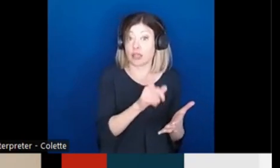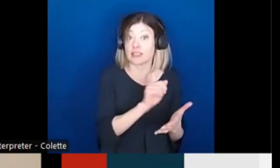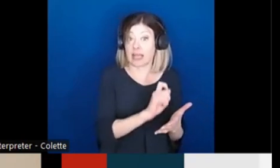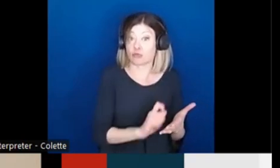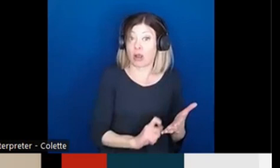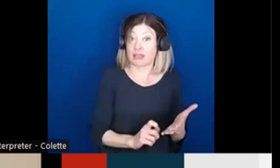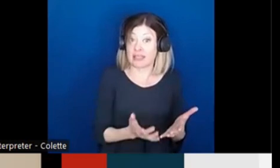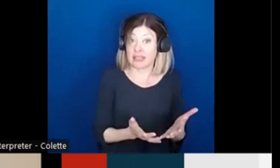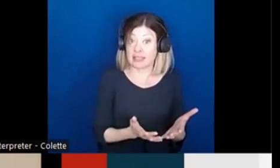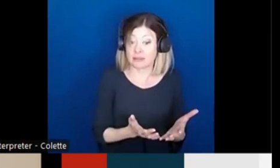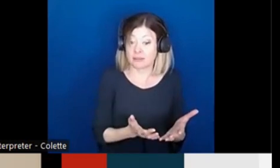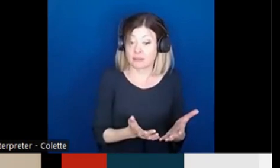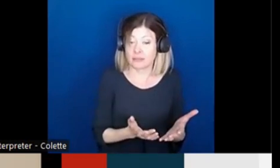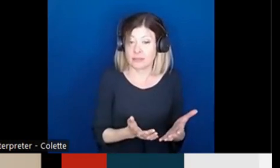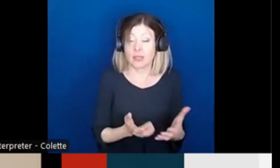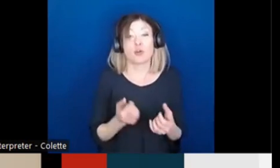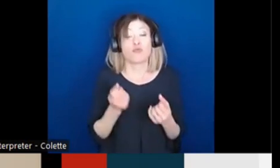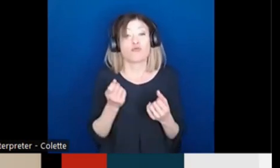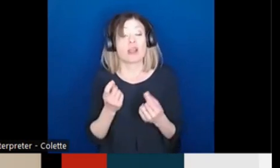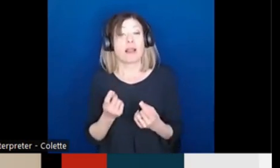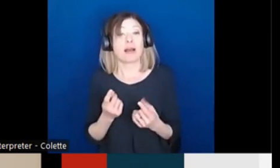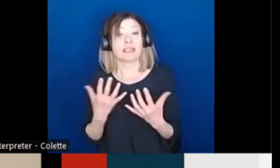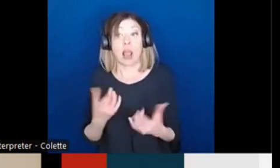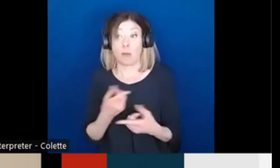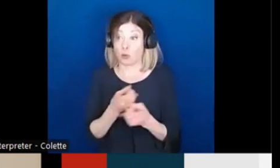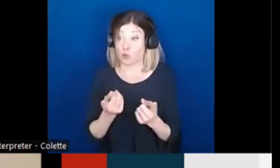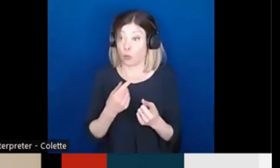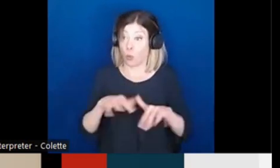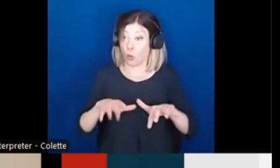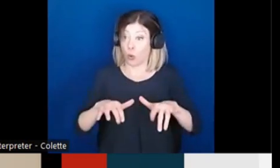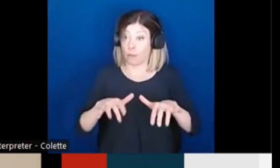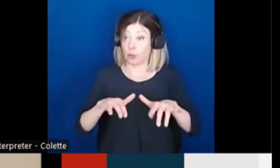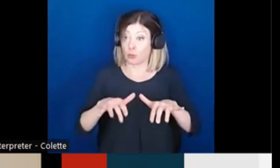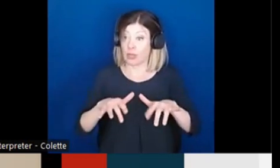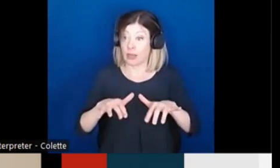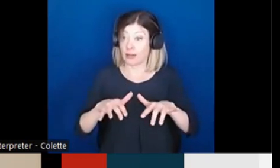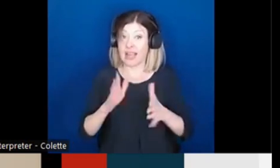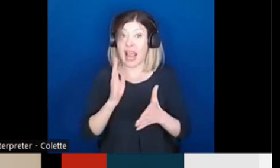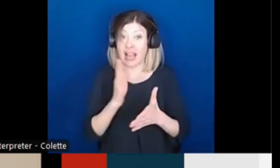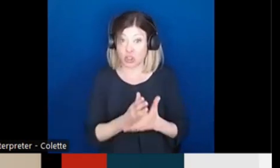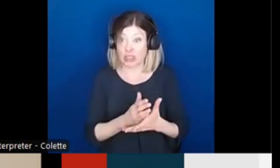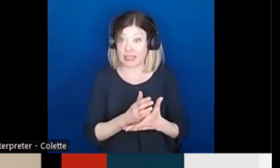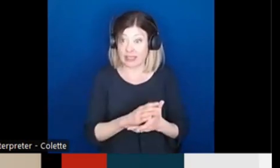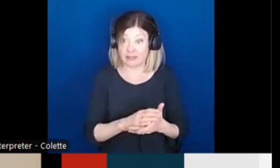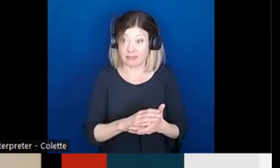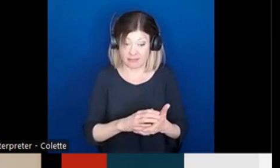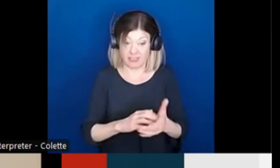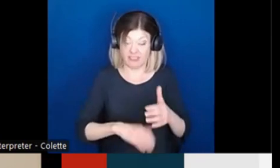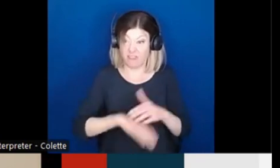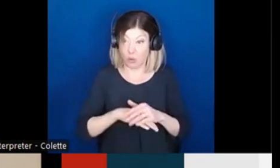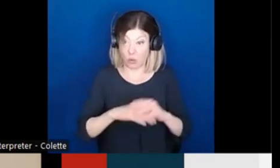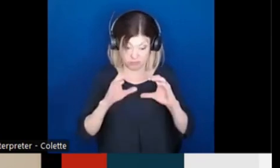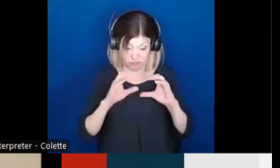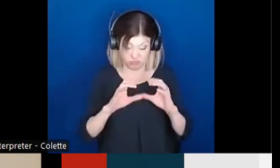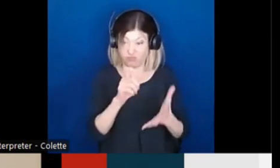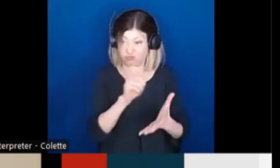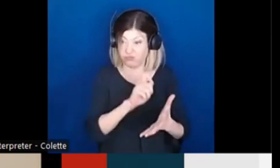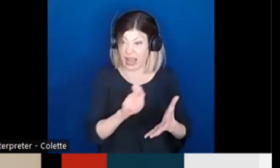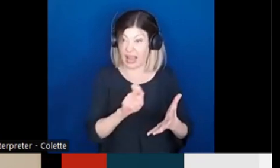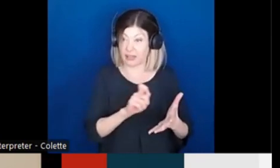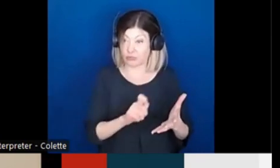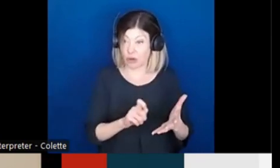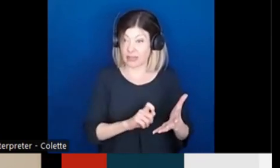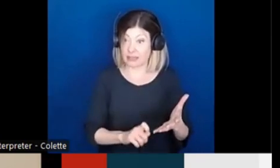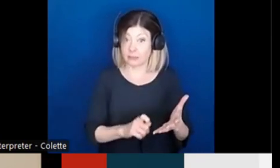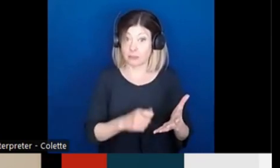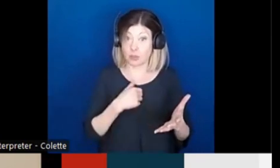used to using a computer how difficult it would be to actually have to write a handwritten manuscript, because if you make too many